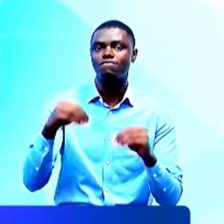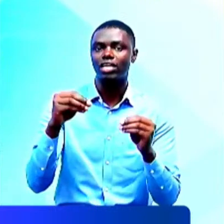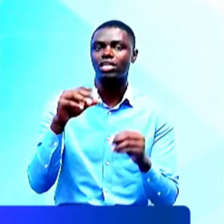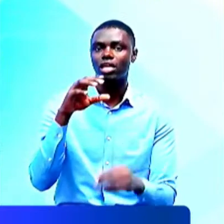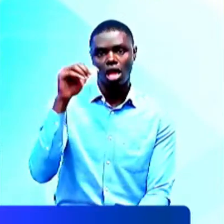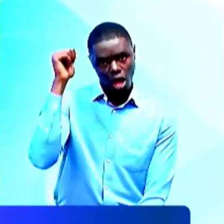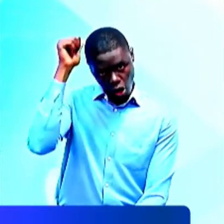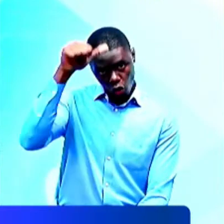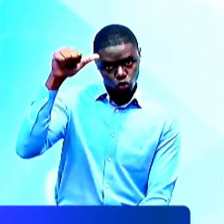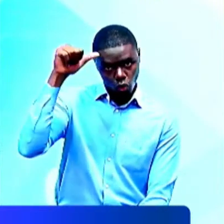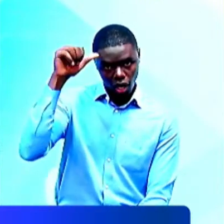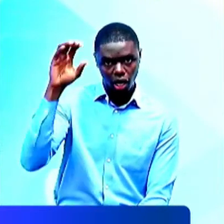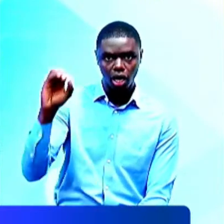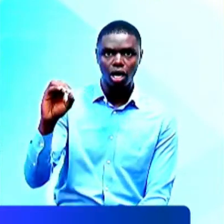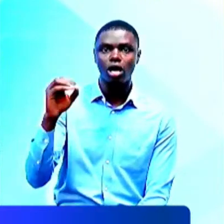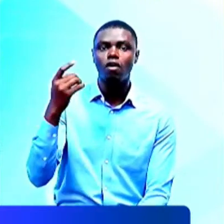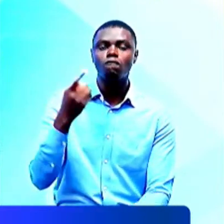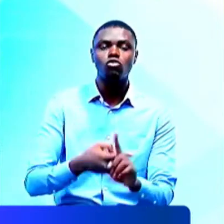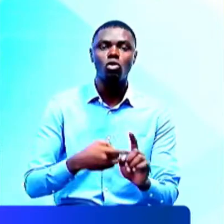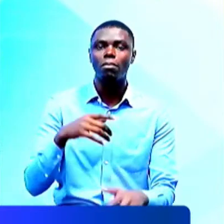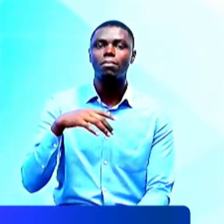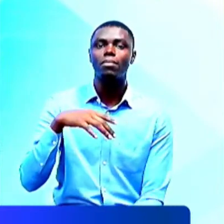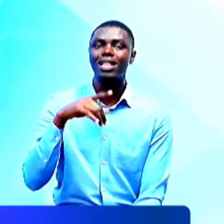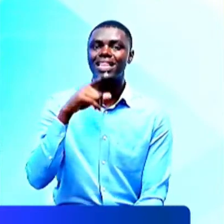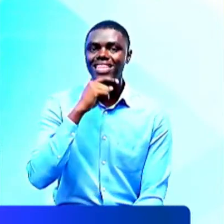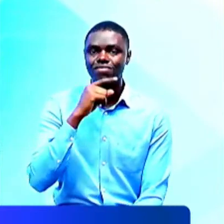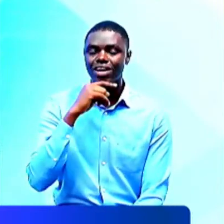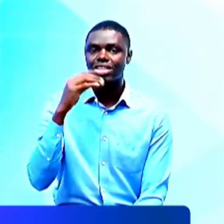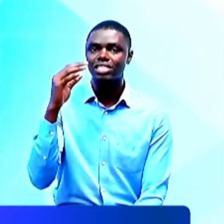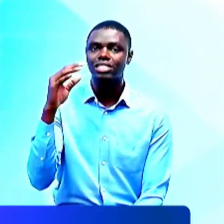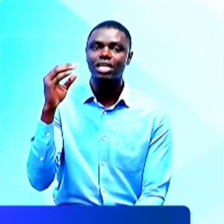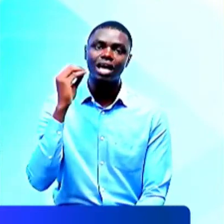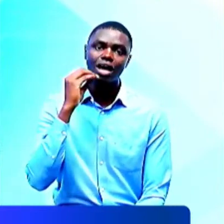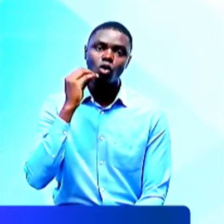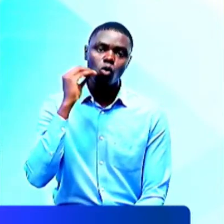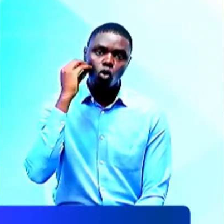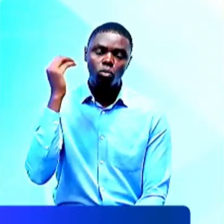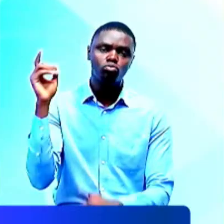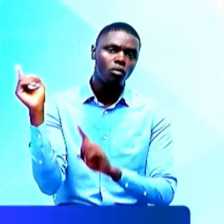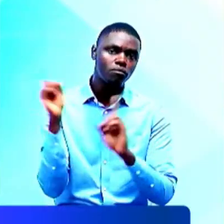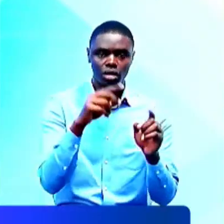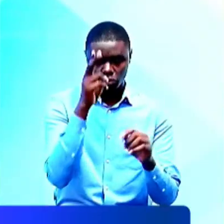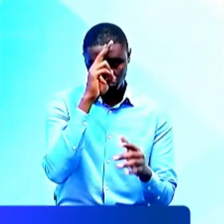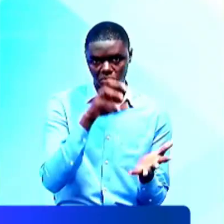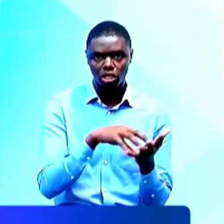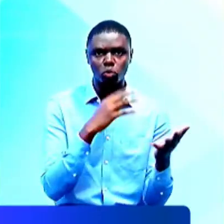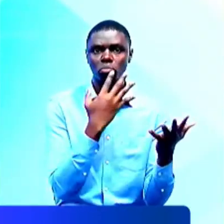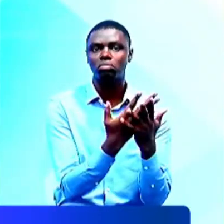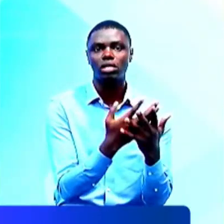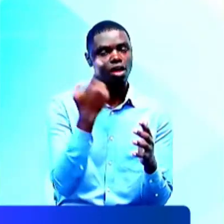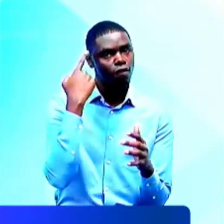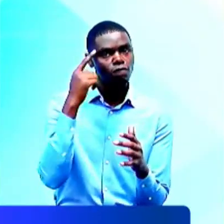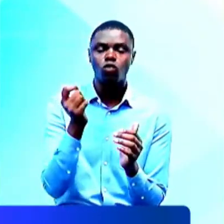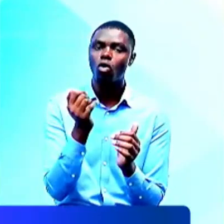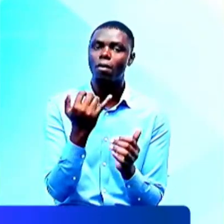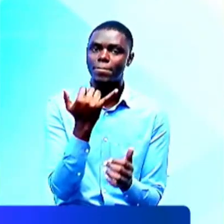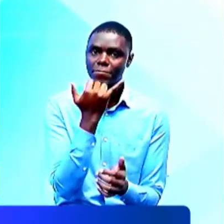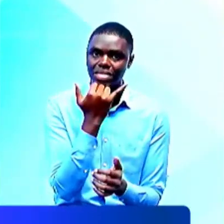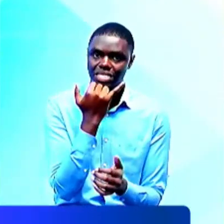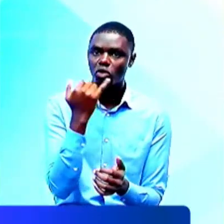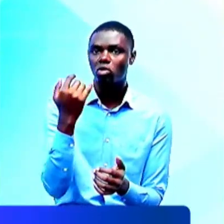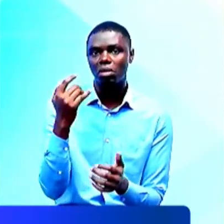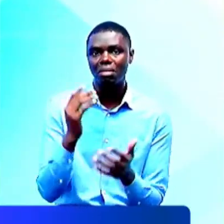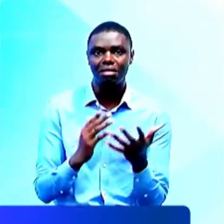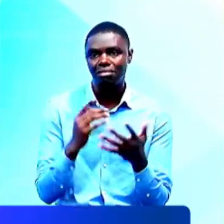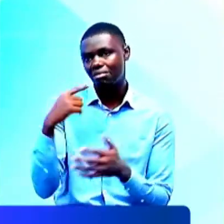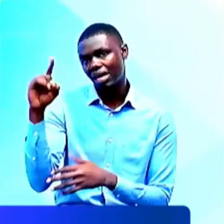Ojwang Delet from his father's house all the way to our central police station to reprimand him for wrongs or rights that he might